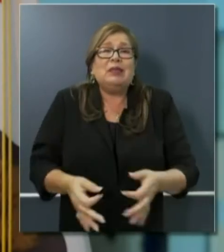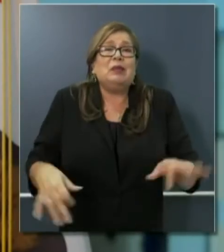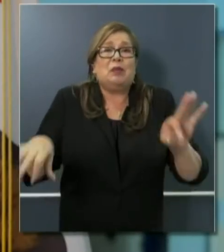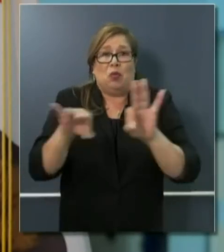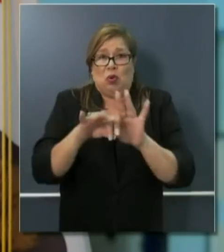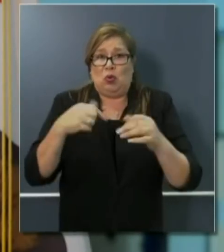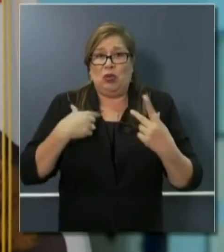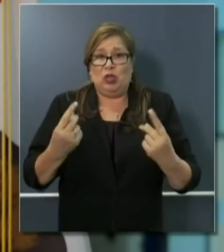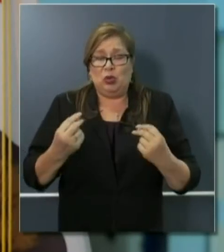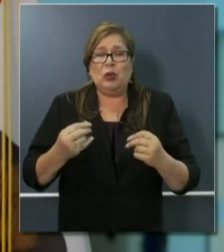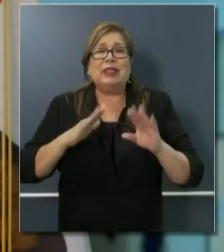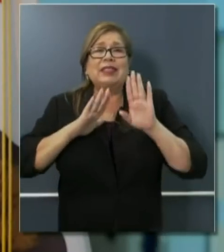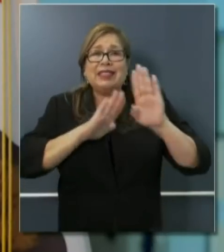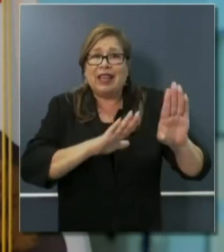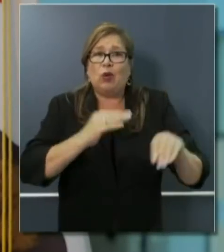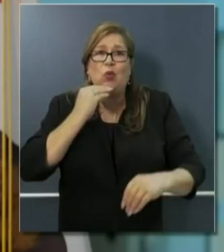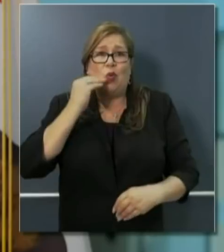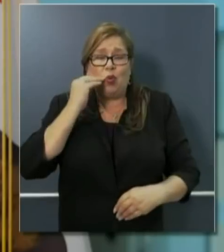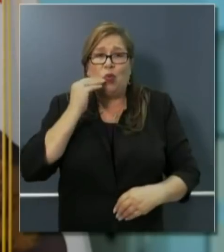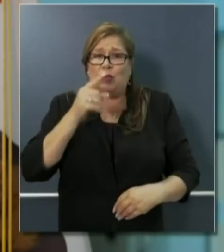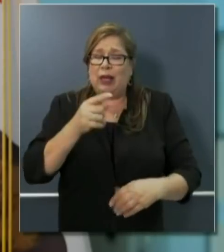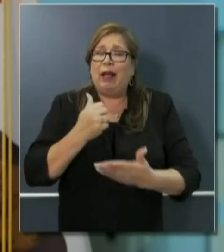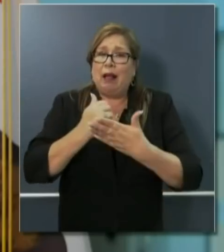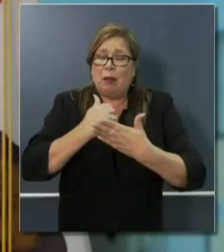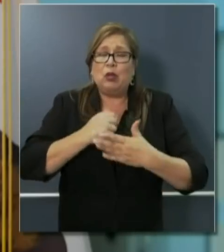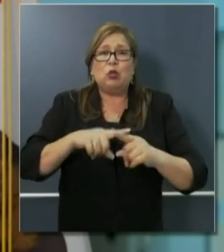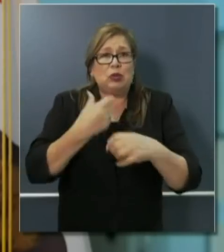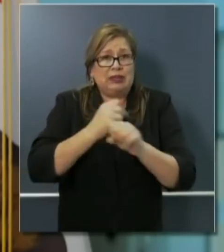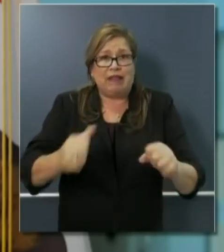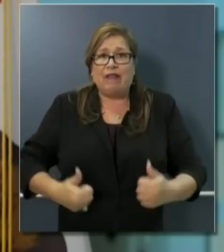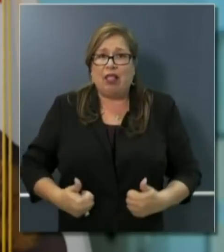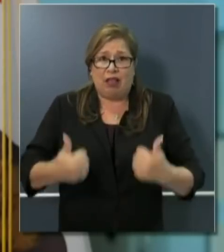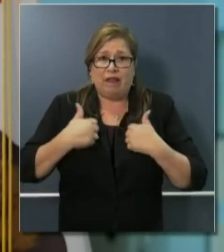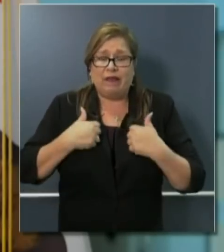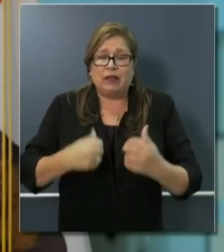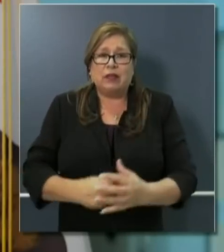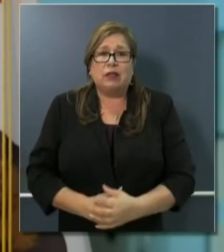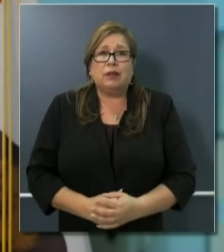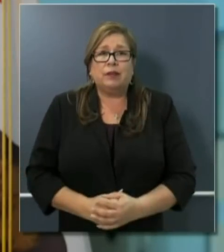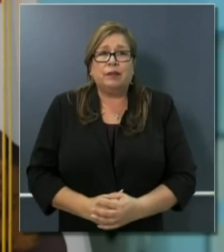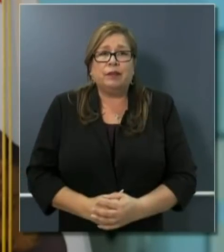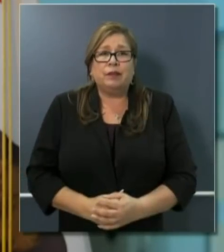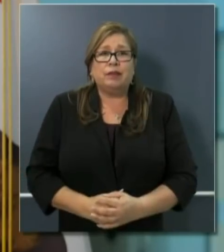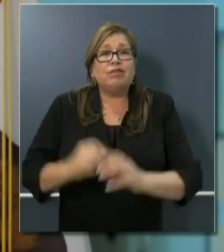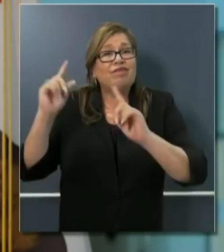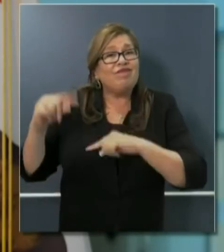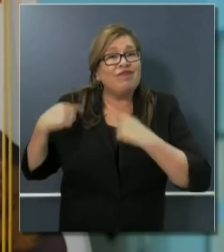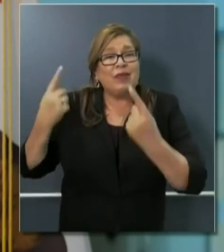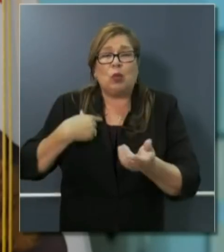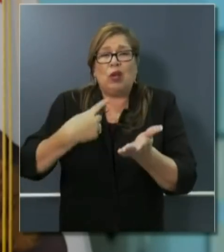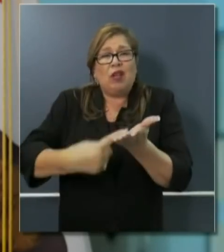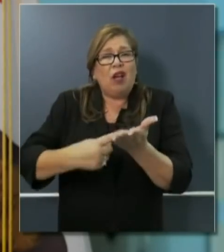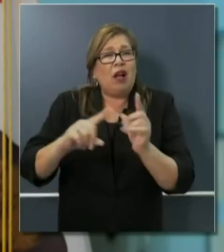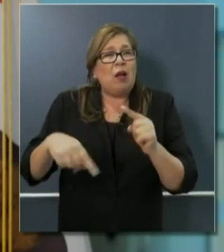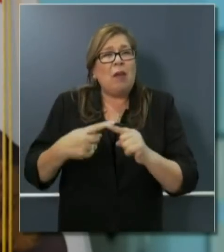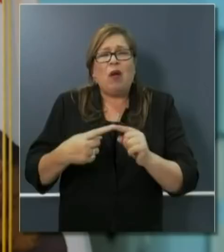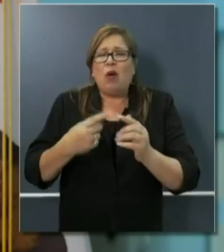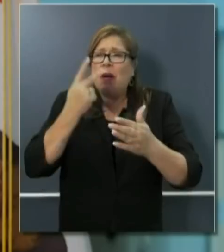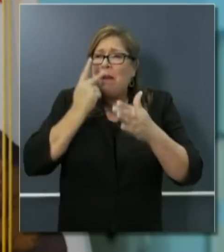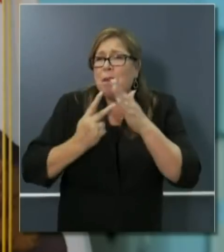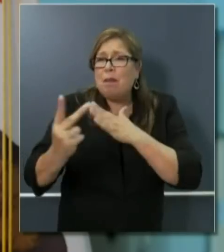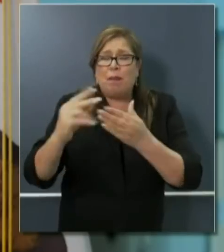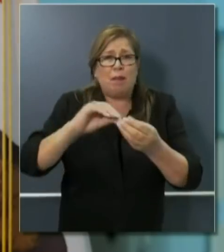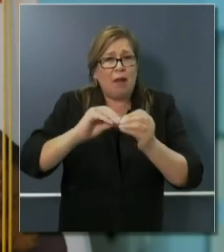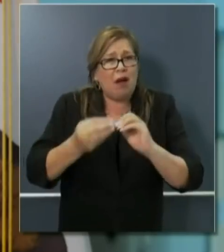home and save lives. We've been talking for weeks about models. We've been talking about flattening the curve, and today I'm